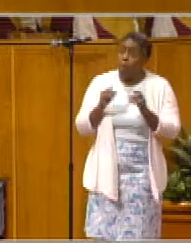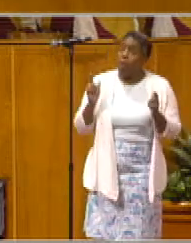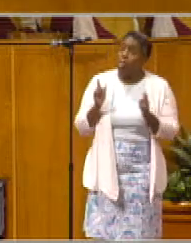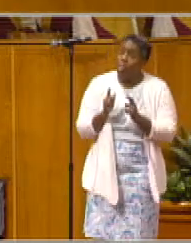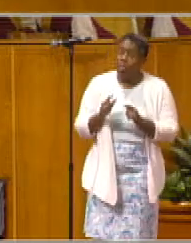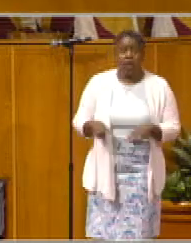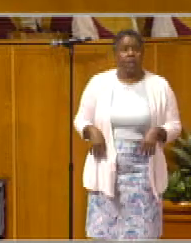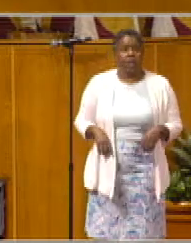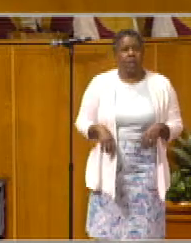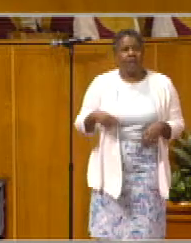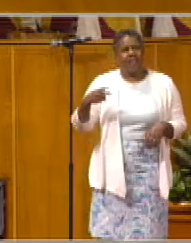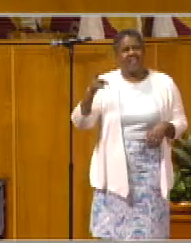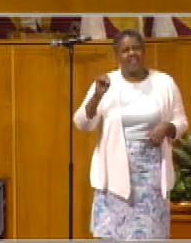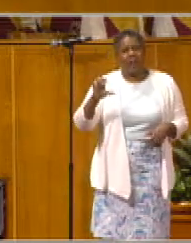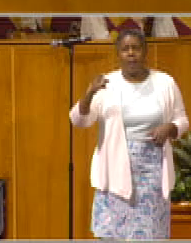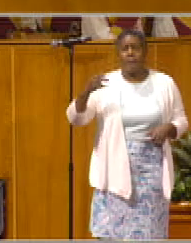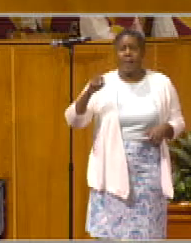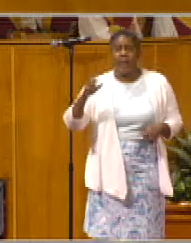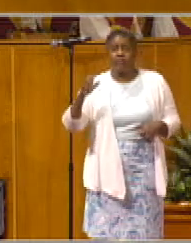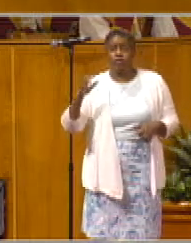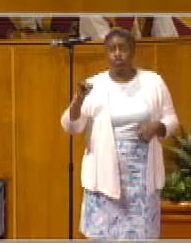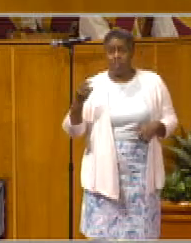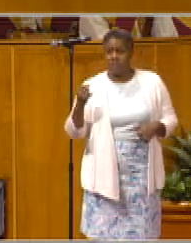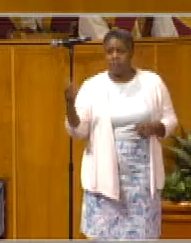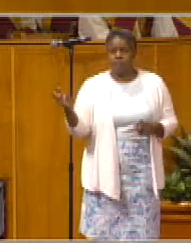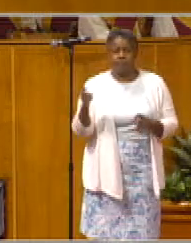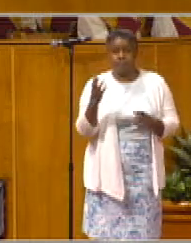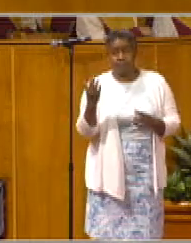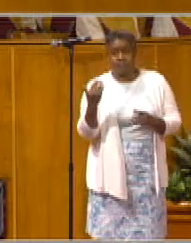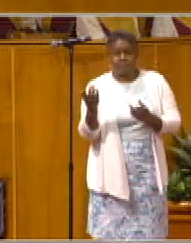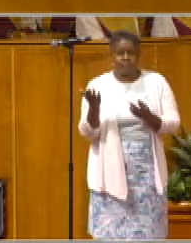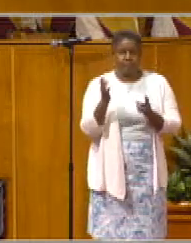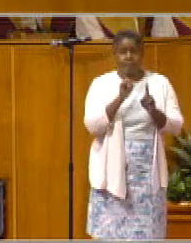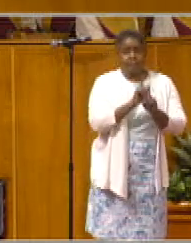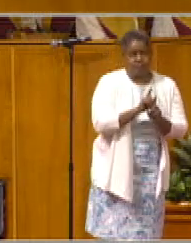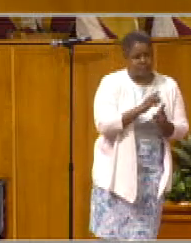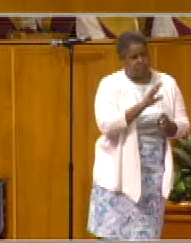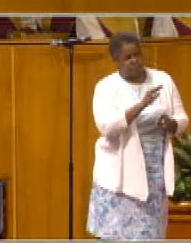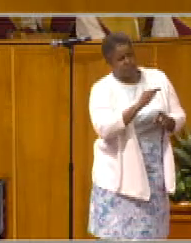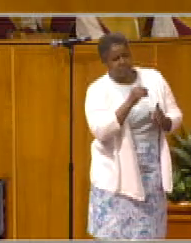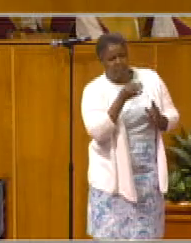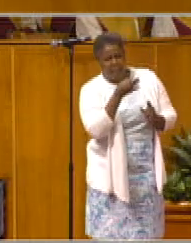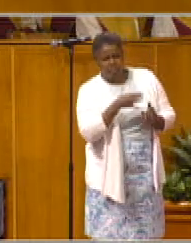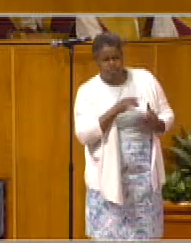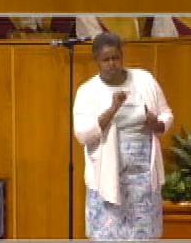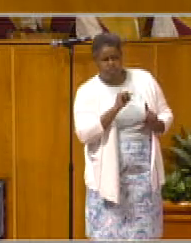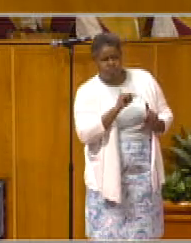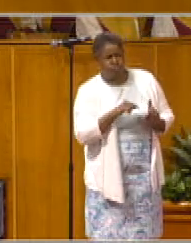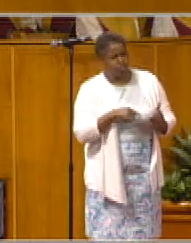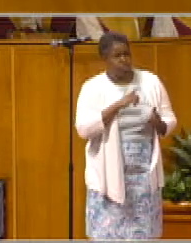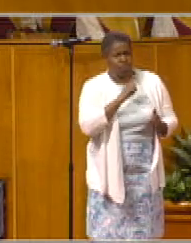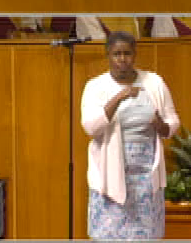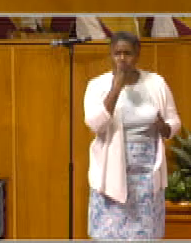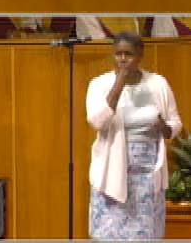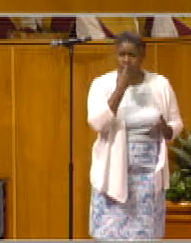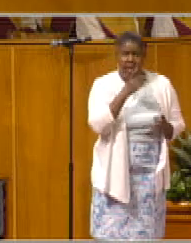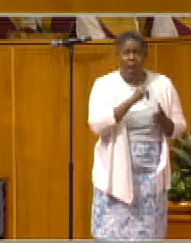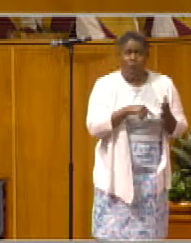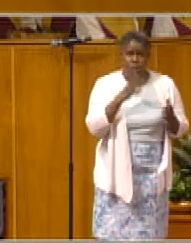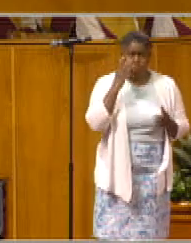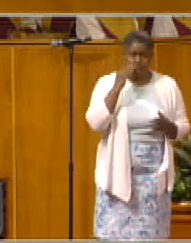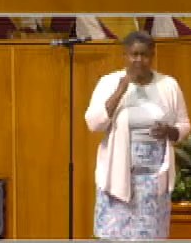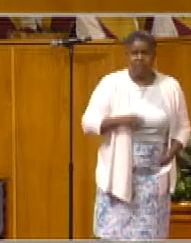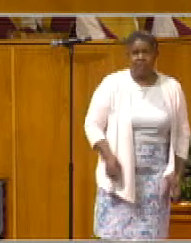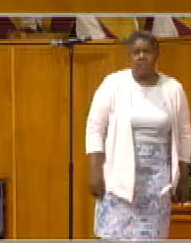And Deacon Pat Johnson was chair deacon. She pulled me to the side at the funeral, and she said, "Pastor, you're looking like what you're going